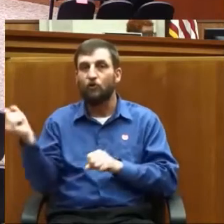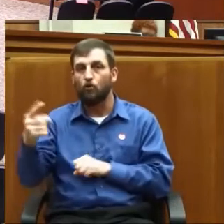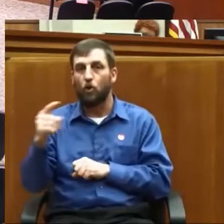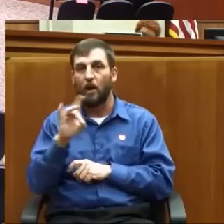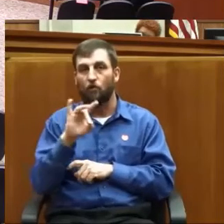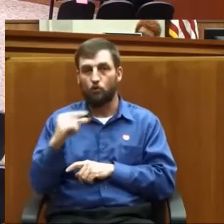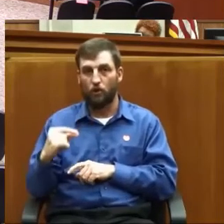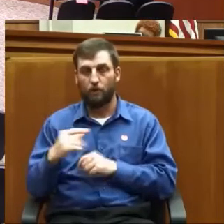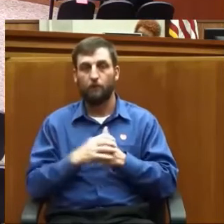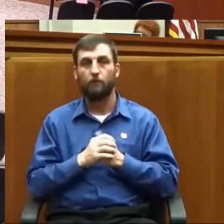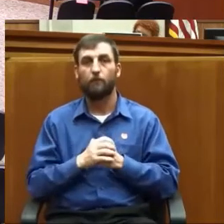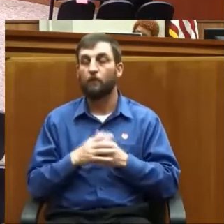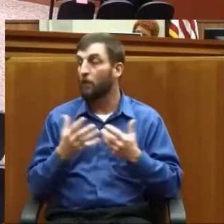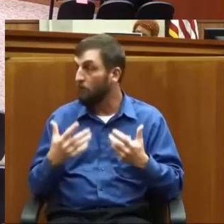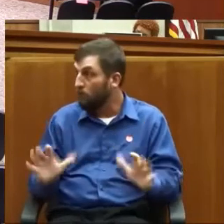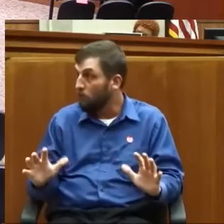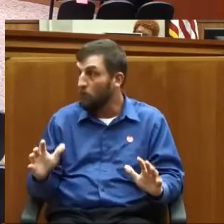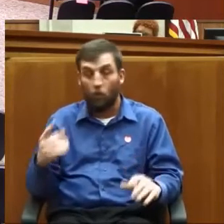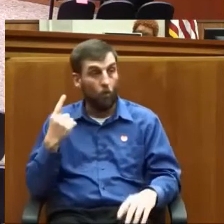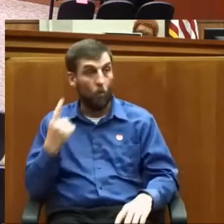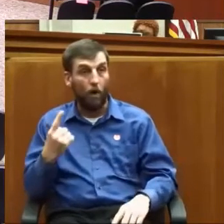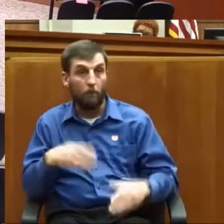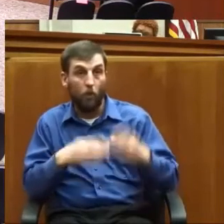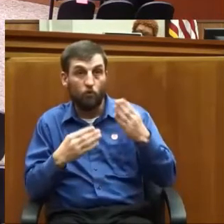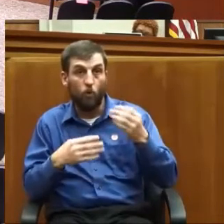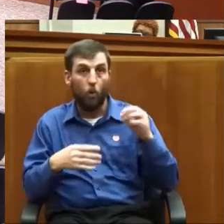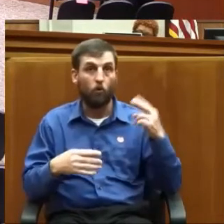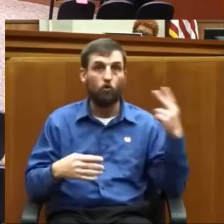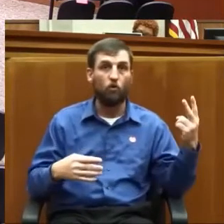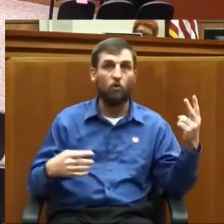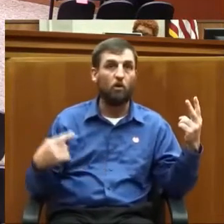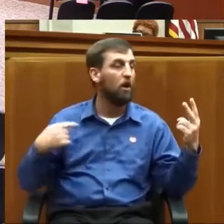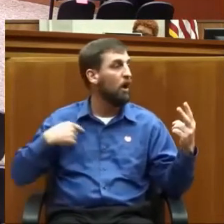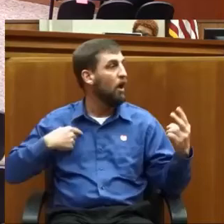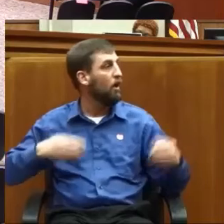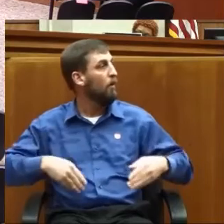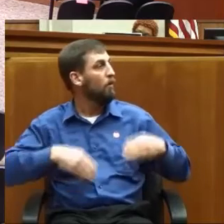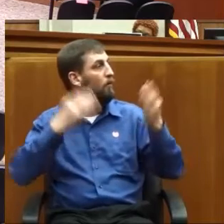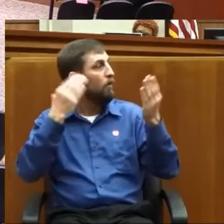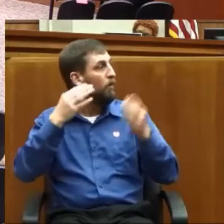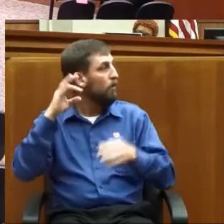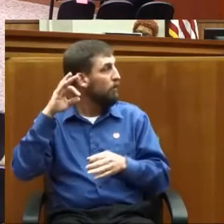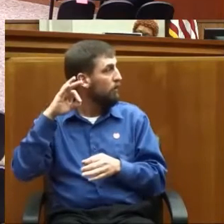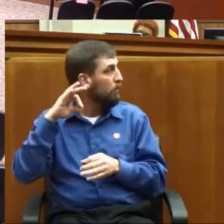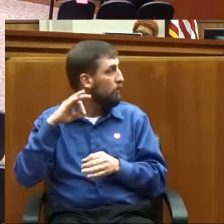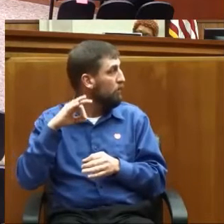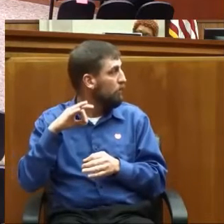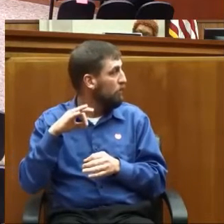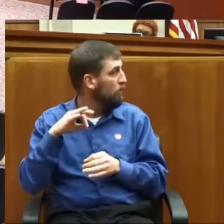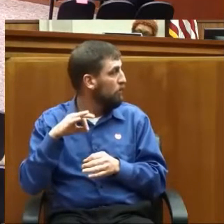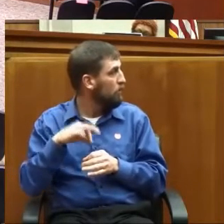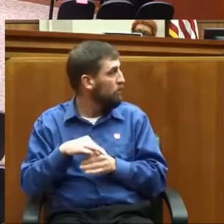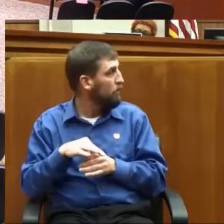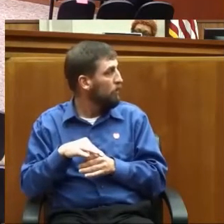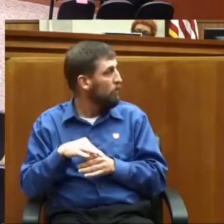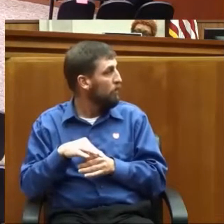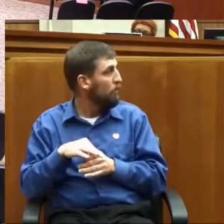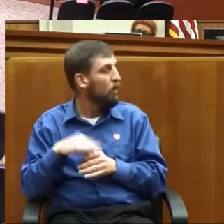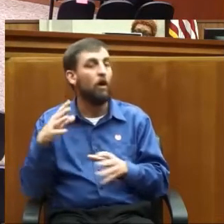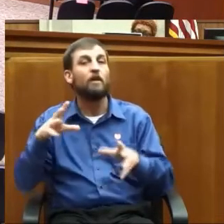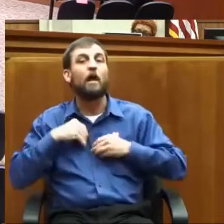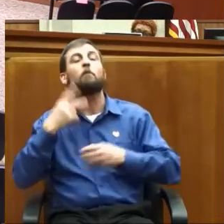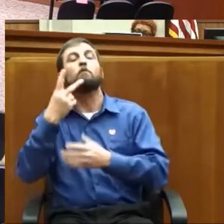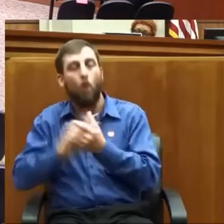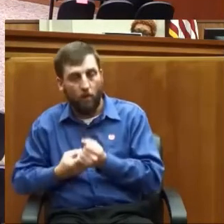year for AG. That said, do I have one motion or two from the I floor? don't mind making the motion to take them both, but I do have a question after that. Certainly. So the motion